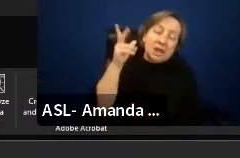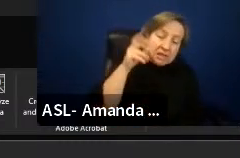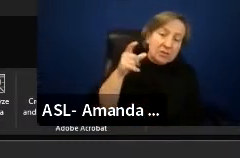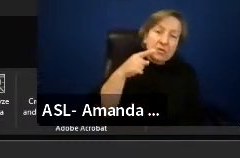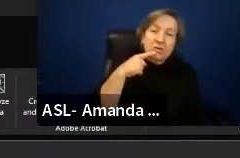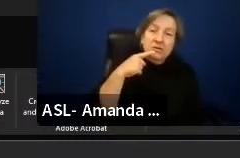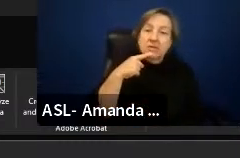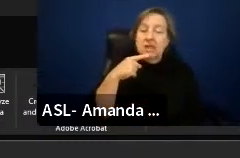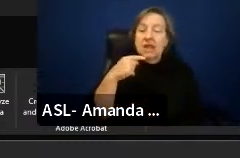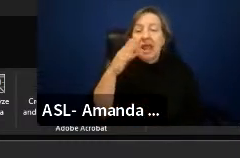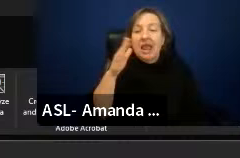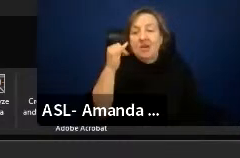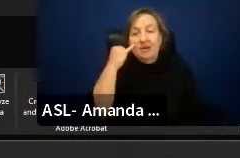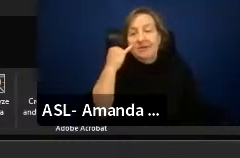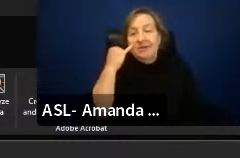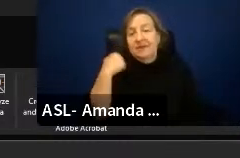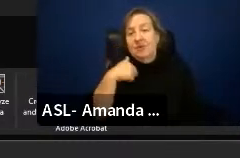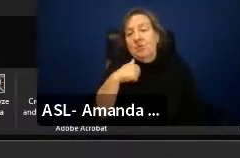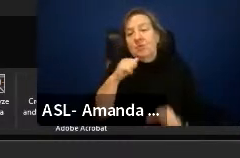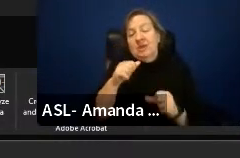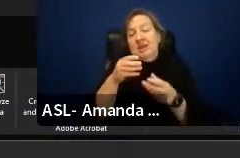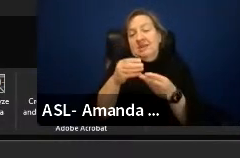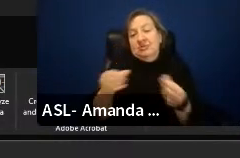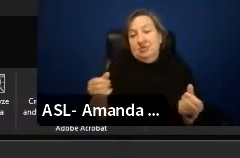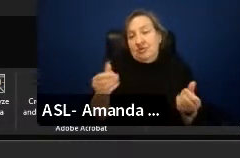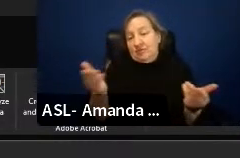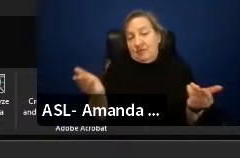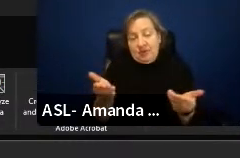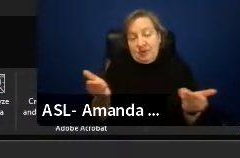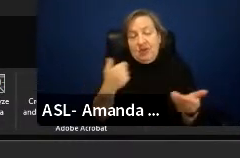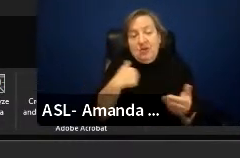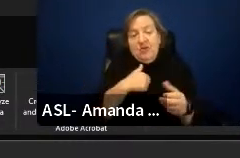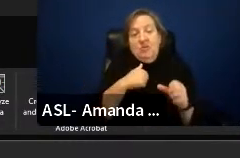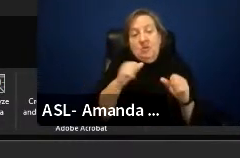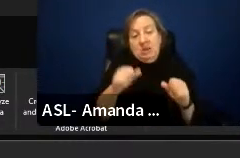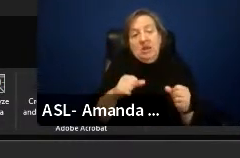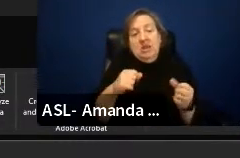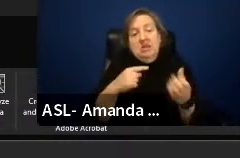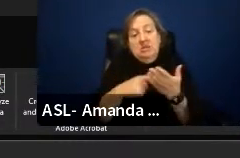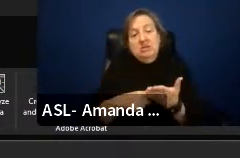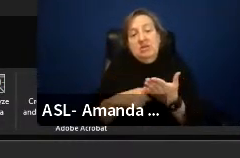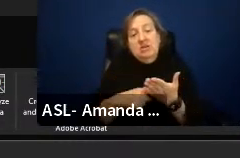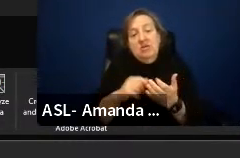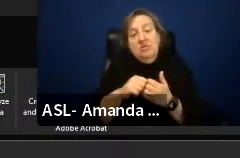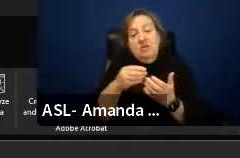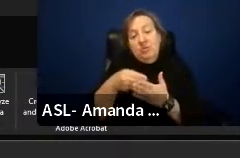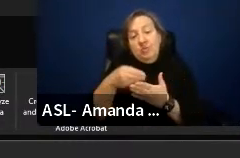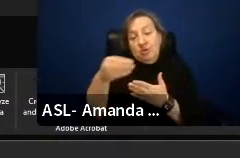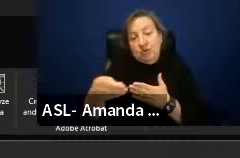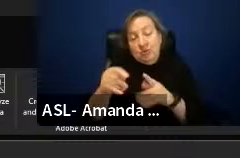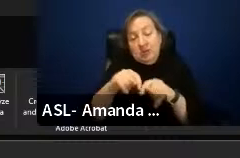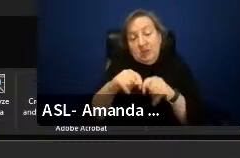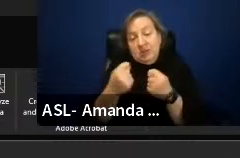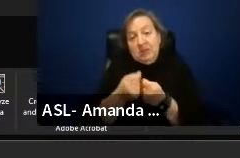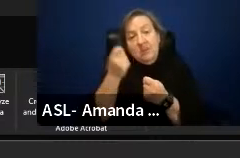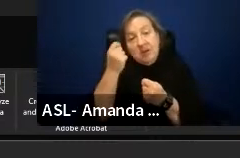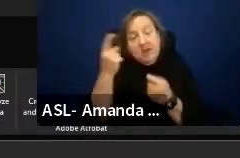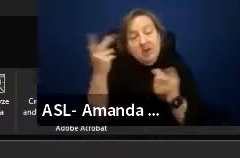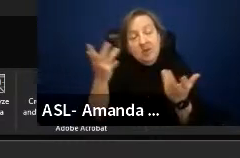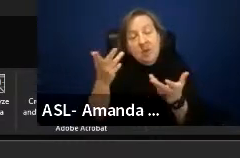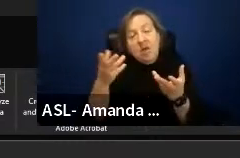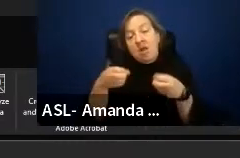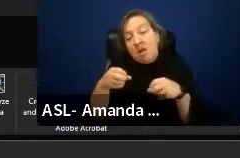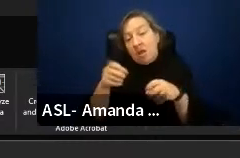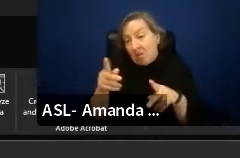and I know that that's something we're resolved here, and we can definitely talk with procurement team and understand what opportunities exist